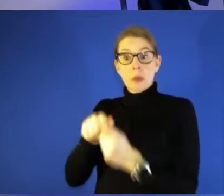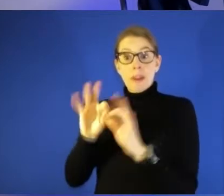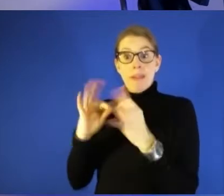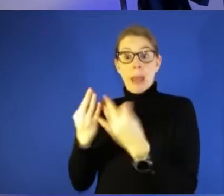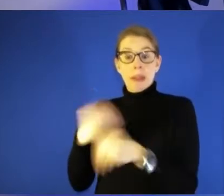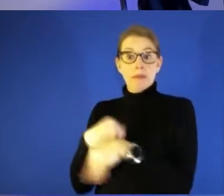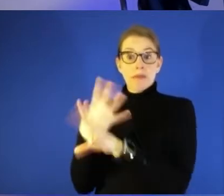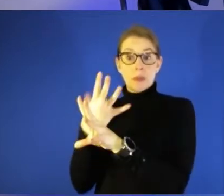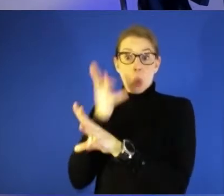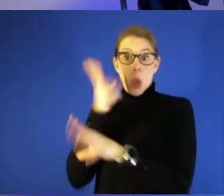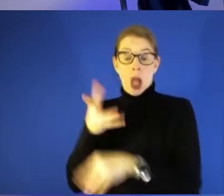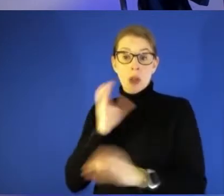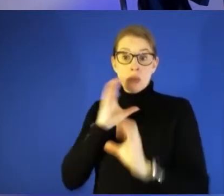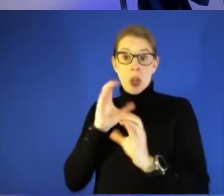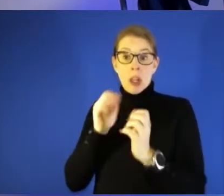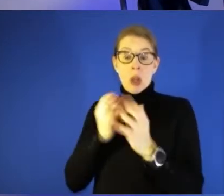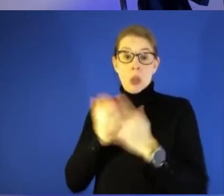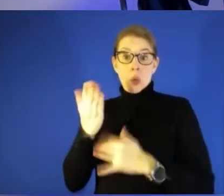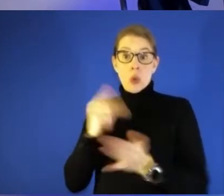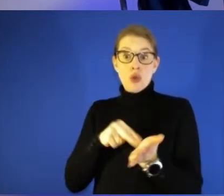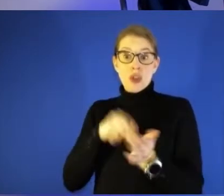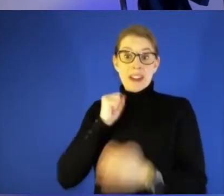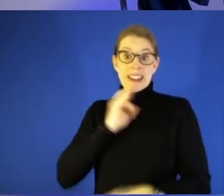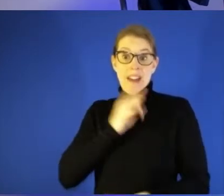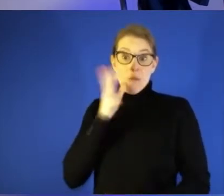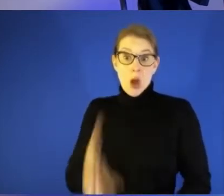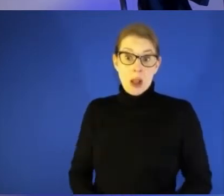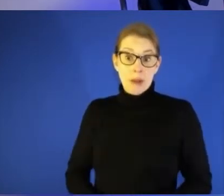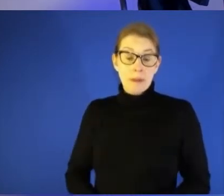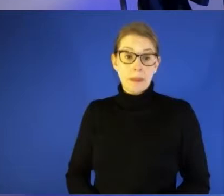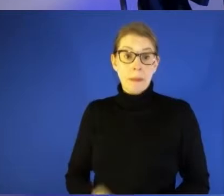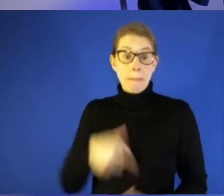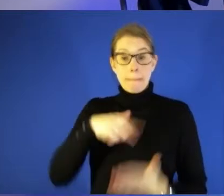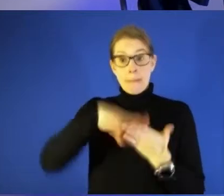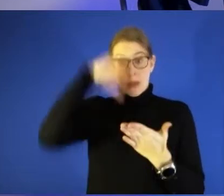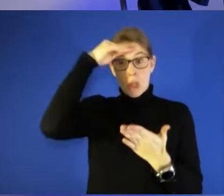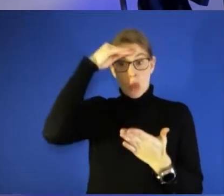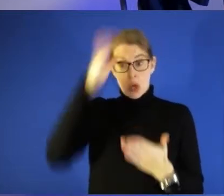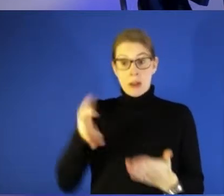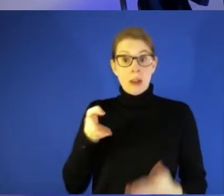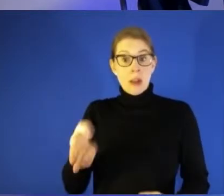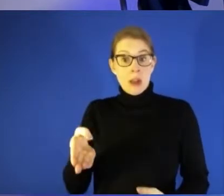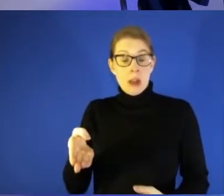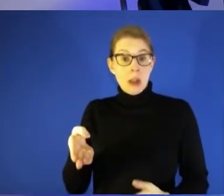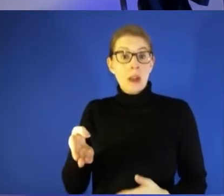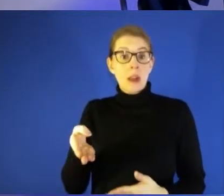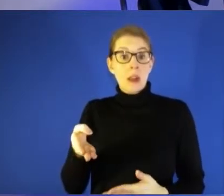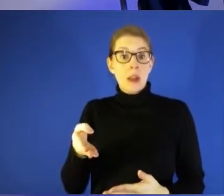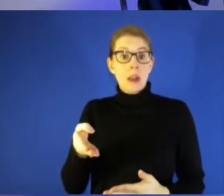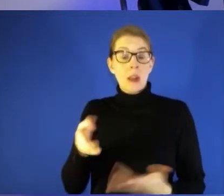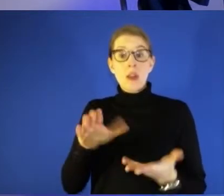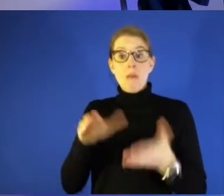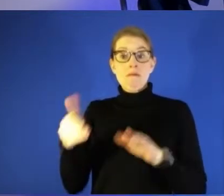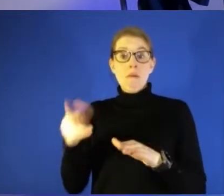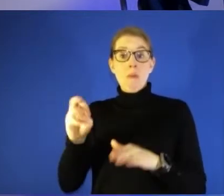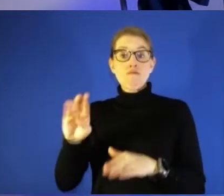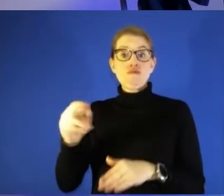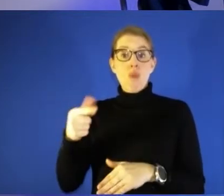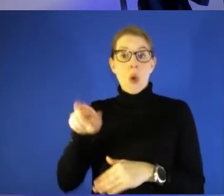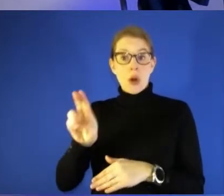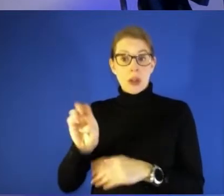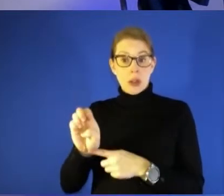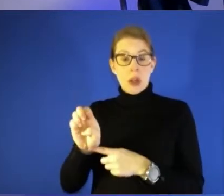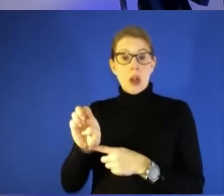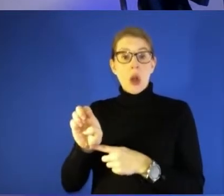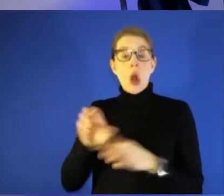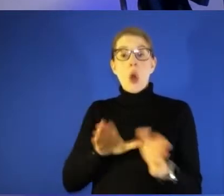be communicating through nursing staff. What I learned was down there, something I did not know, that there's a room very similar to like a viewing